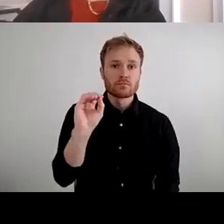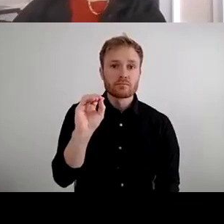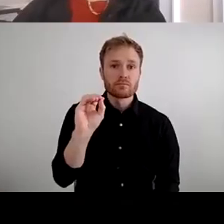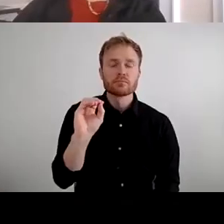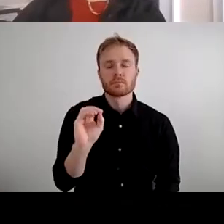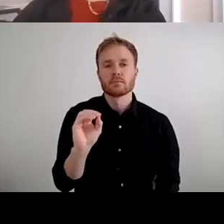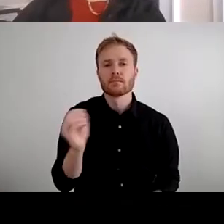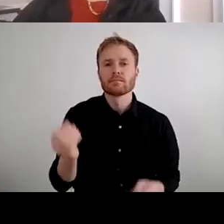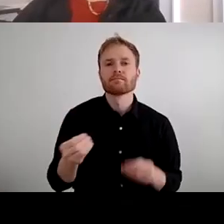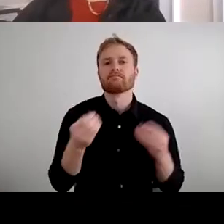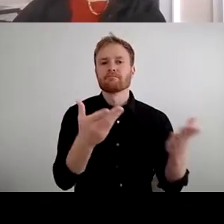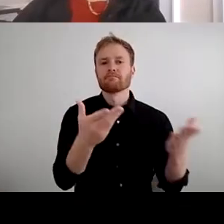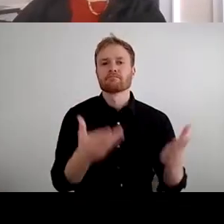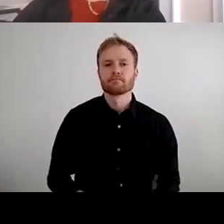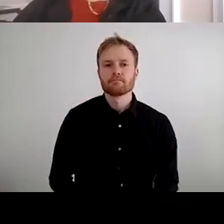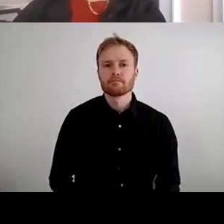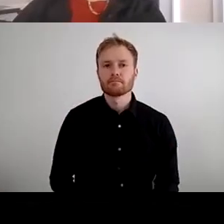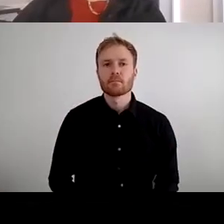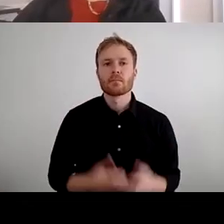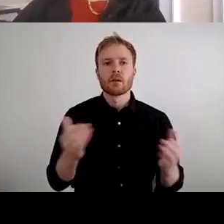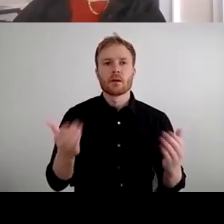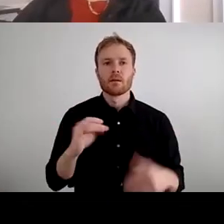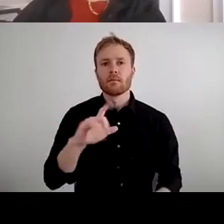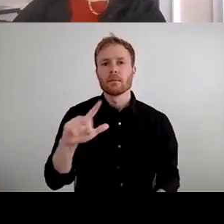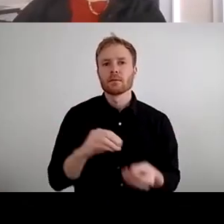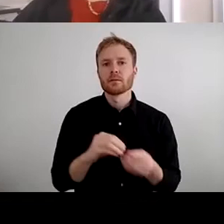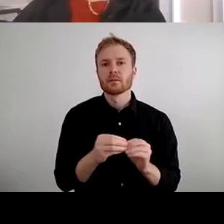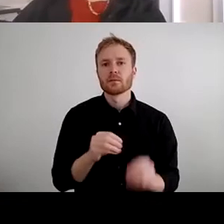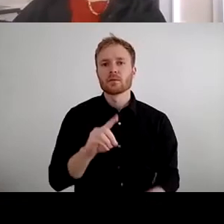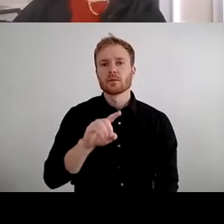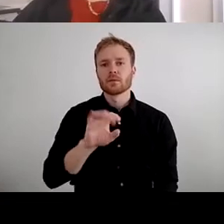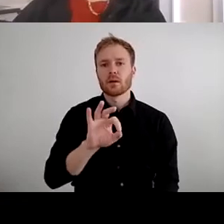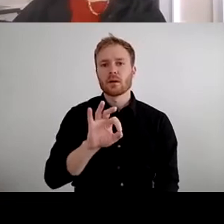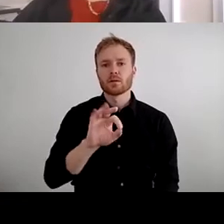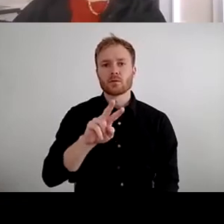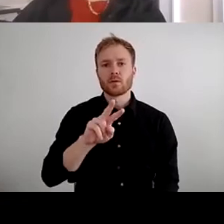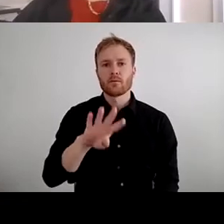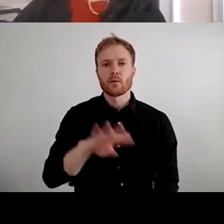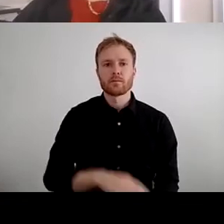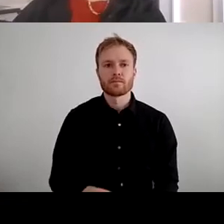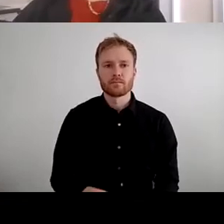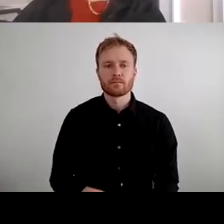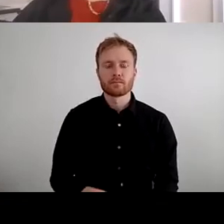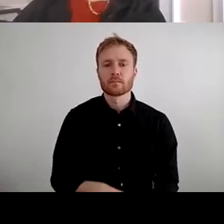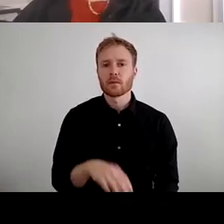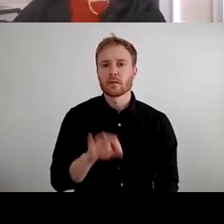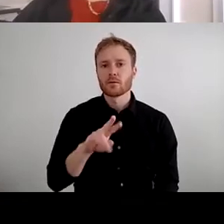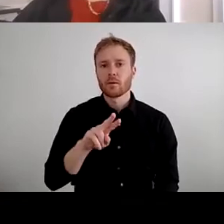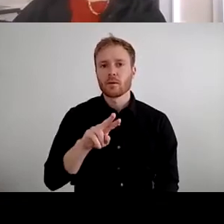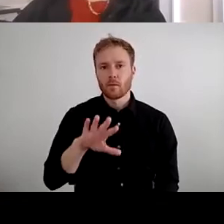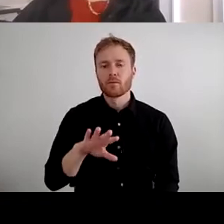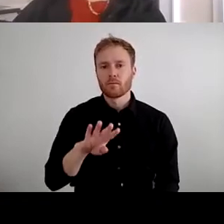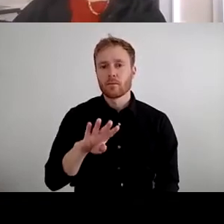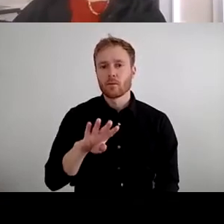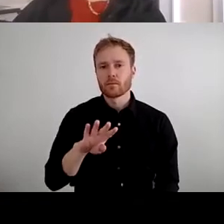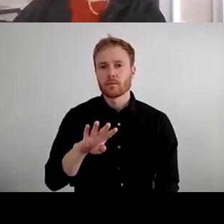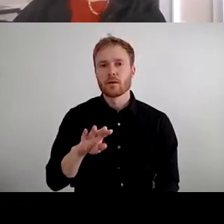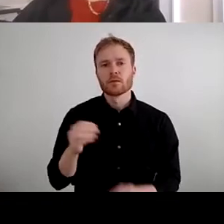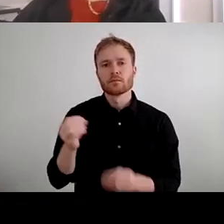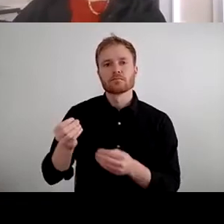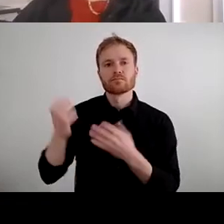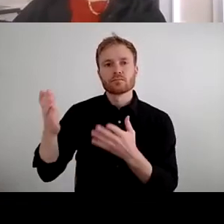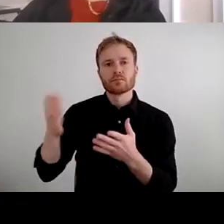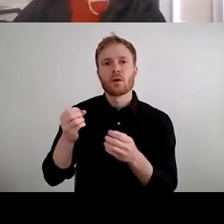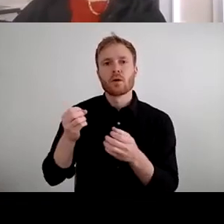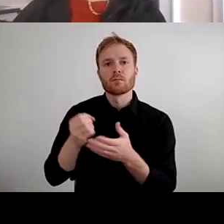is recommended. That takes us to Bill 924. Bill 924, resolution authorizing the